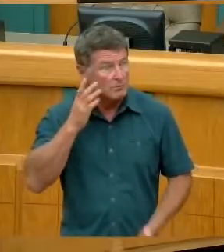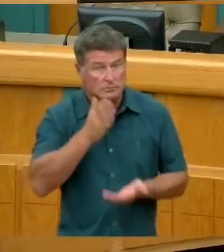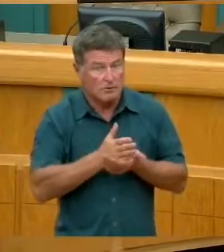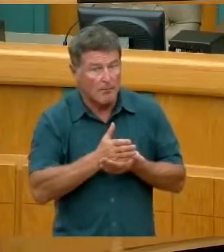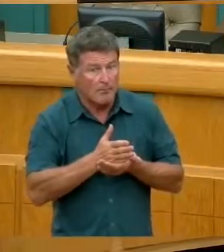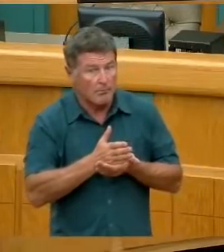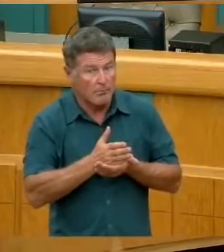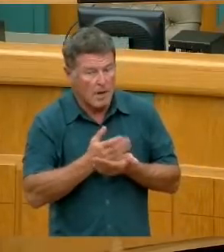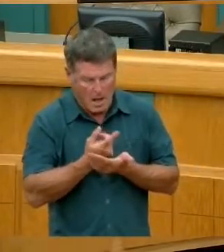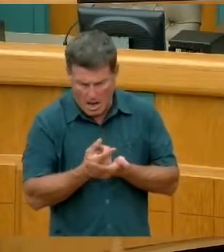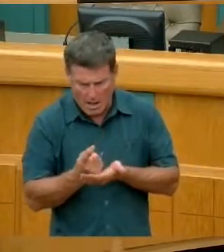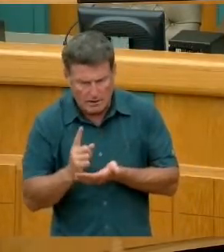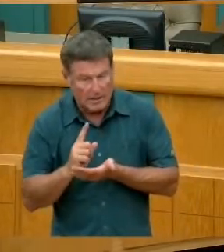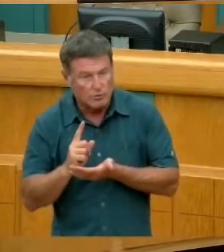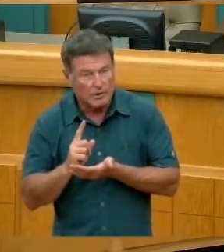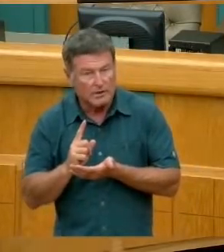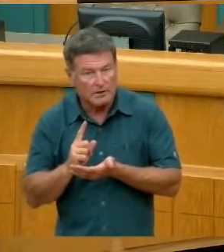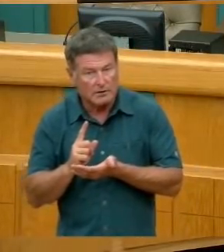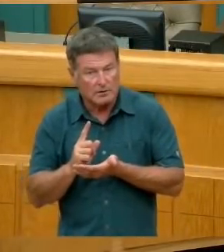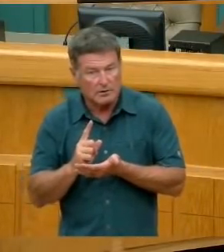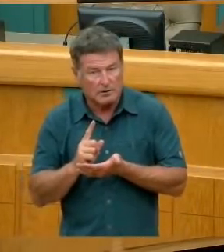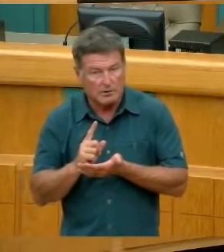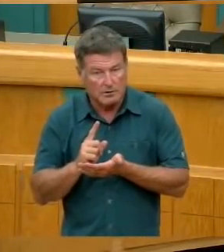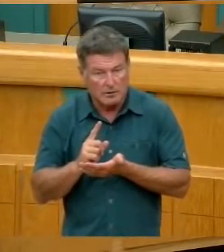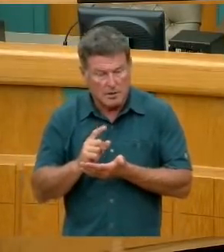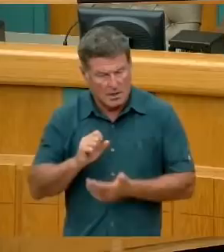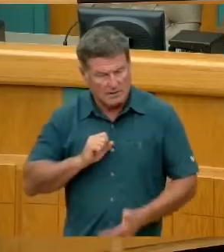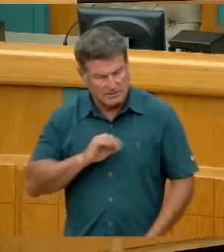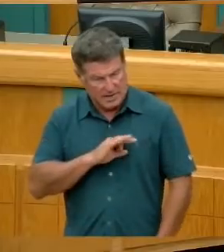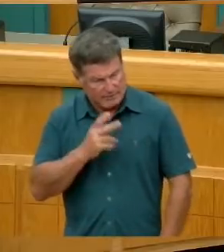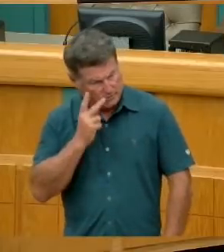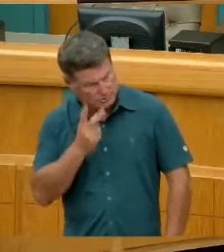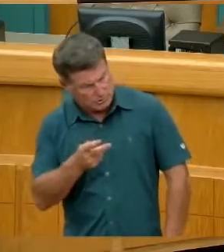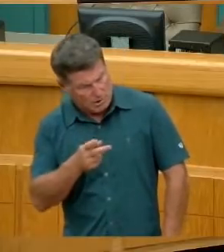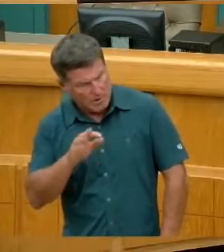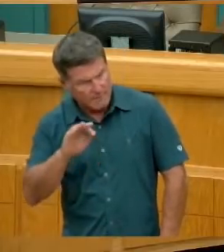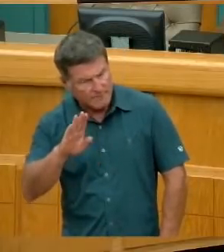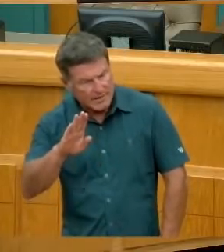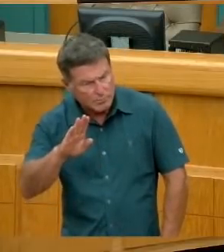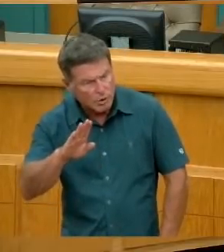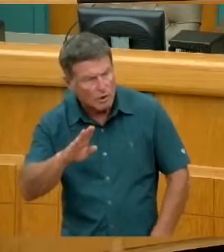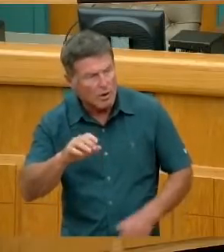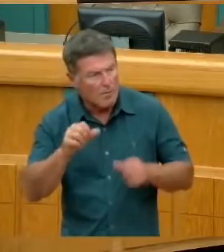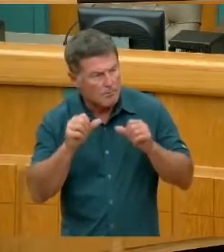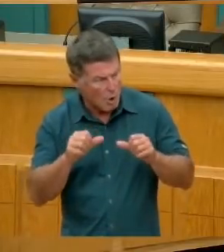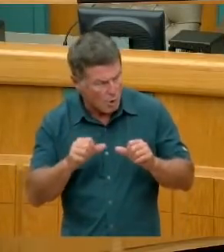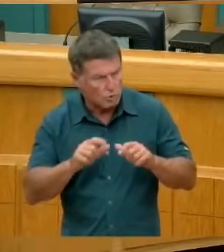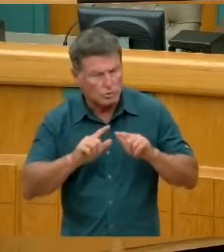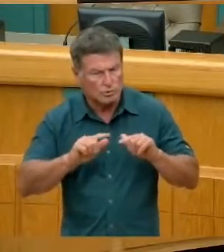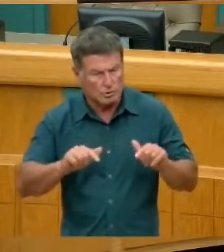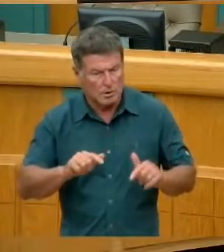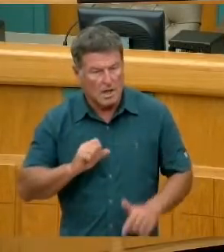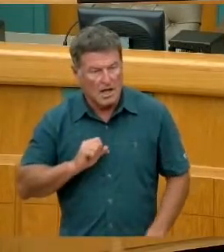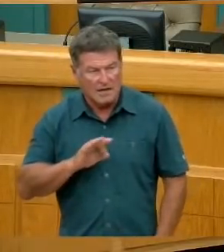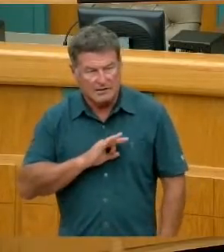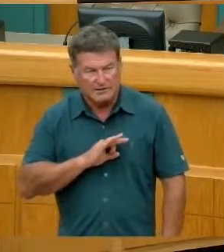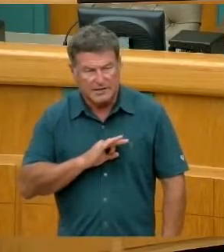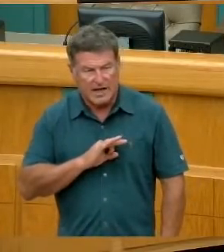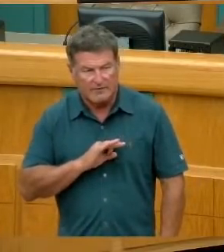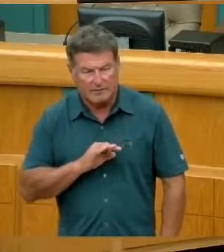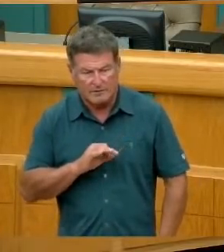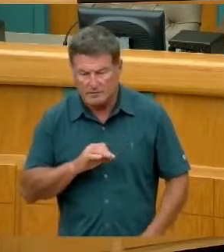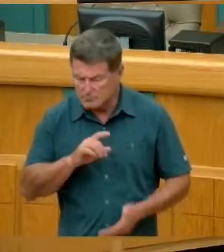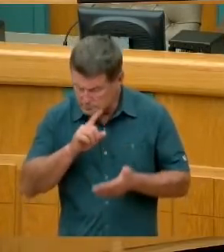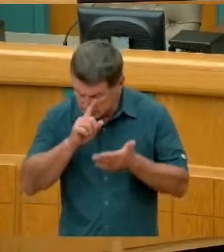And we thought it was removed in June, but last week, after staff saw some of the social media posts,